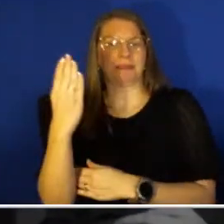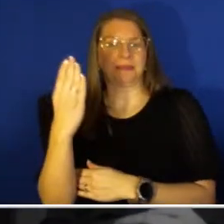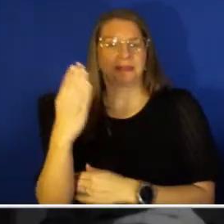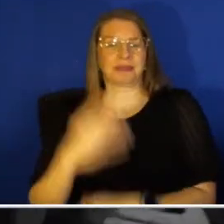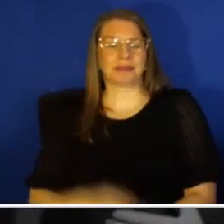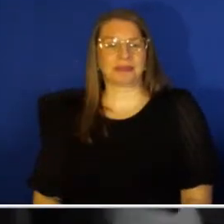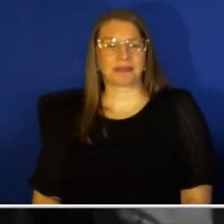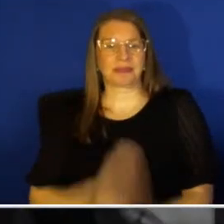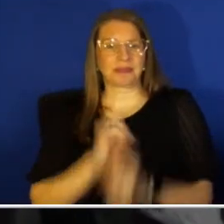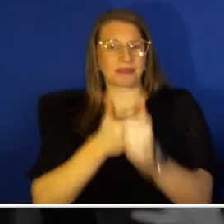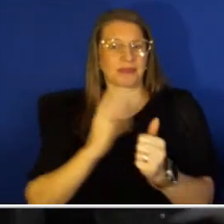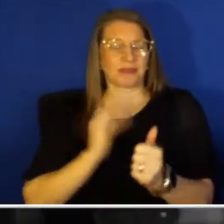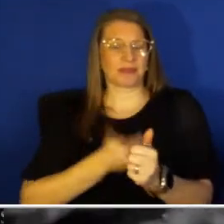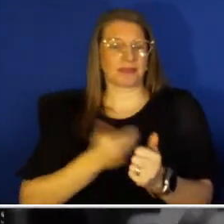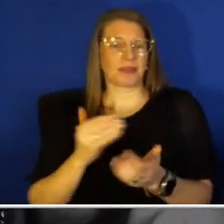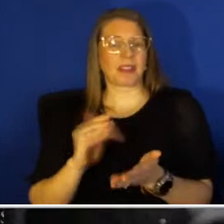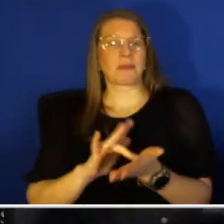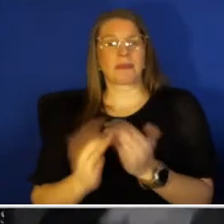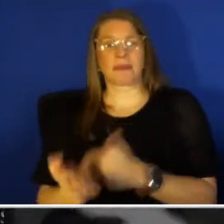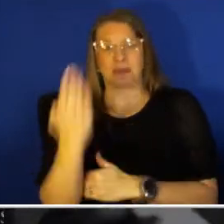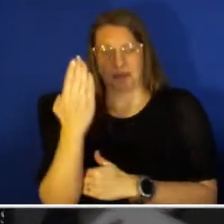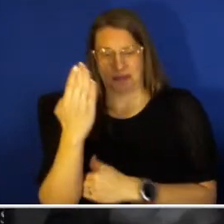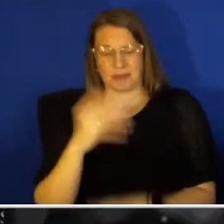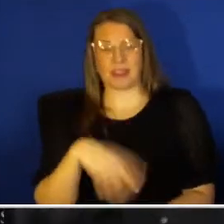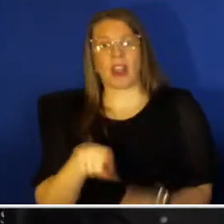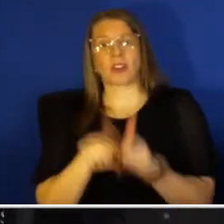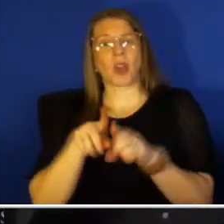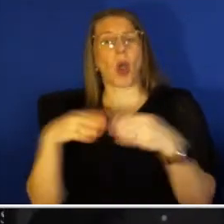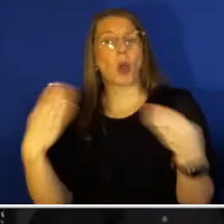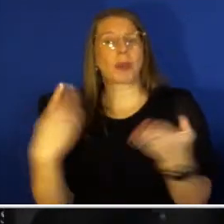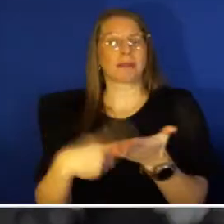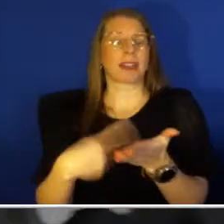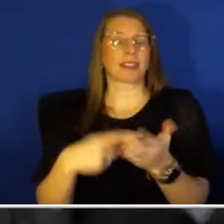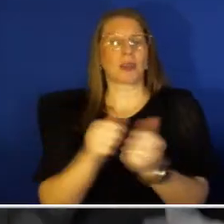Subscribe to our Morning Medical Update and Open Mics with Dr.